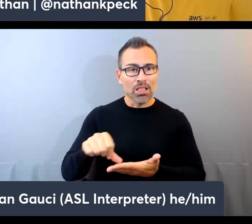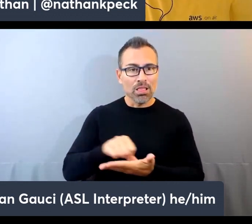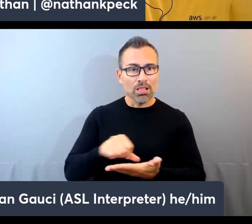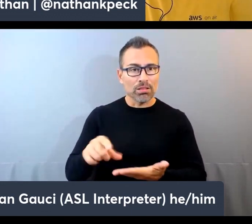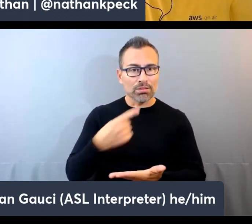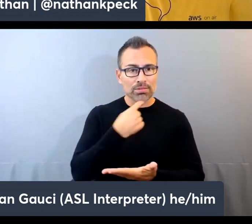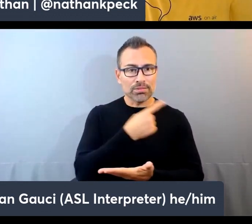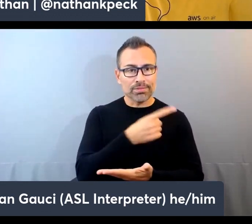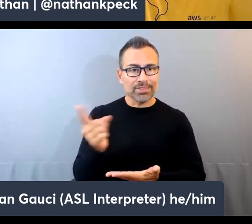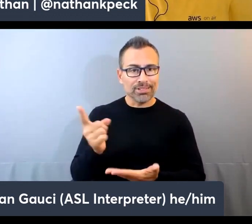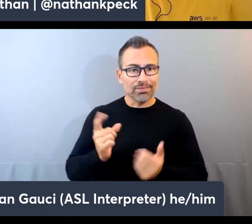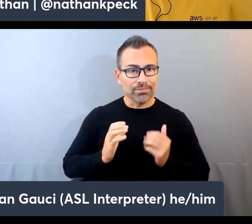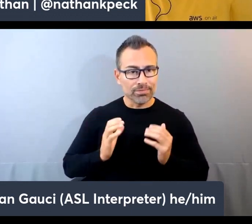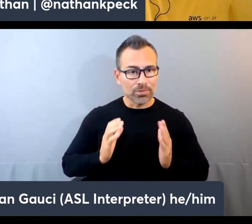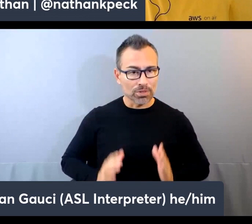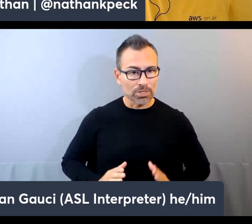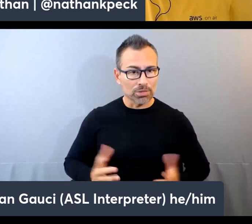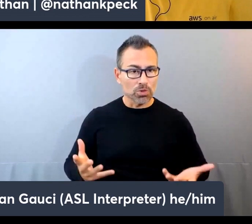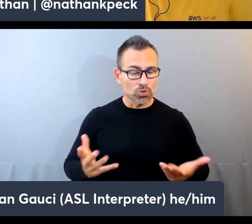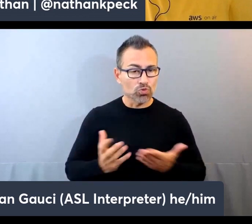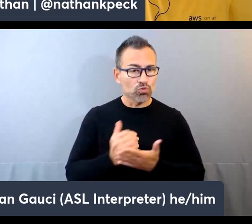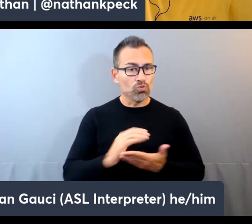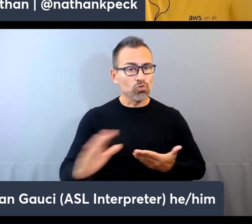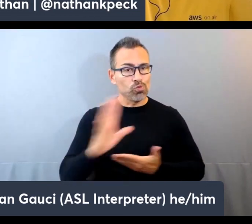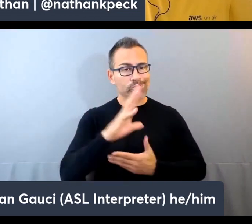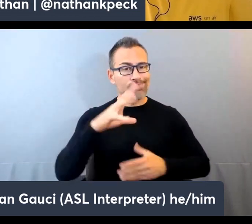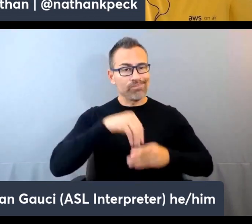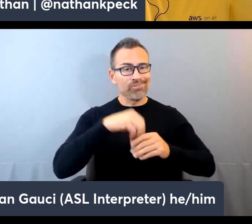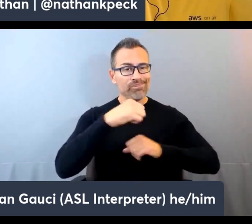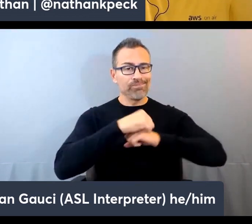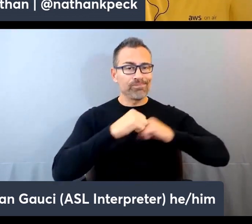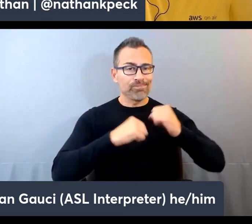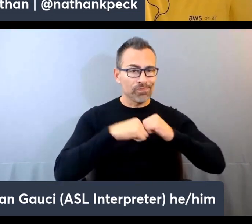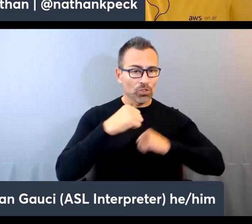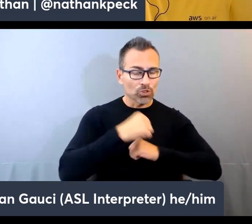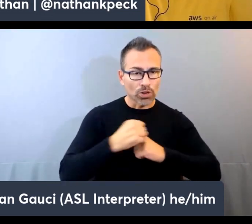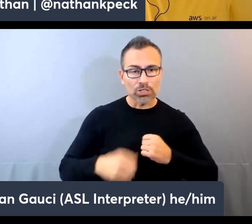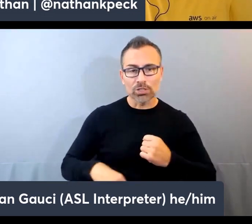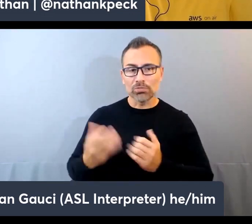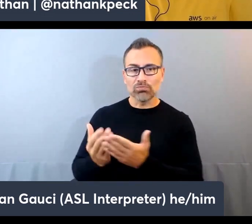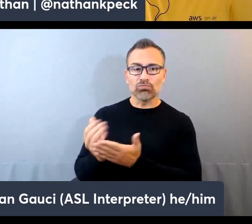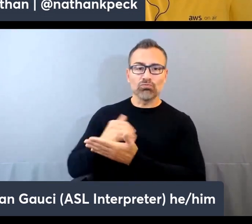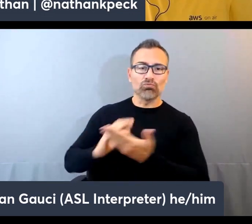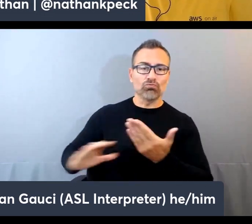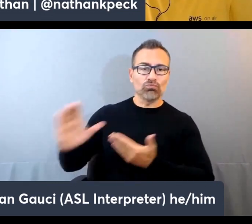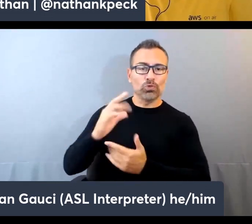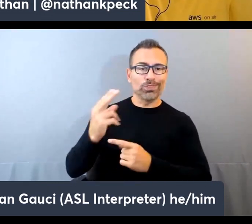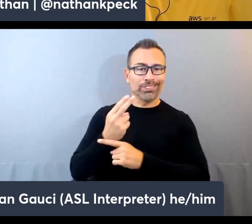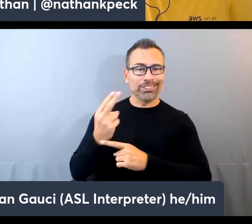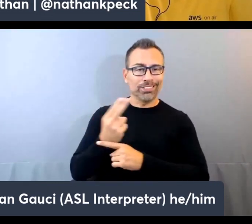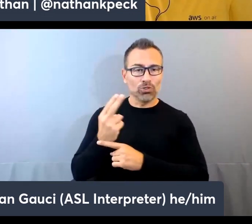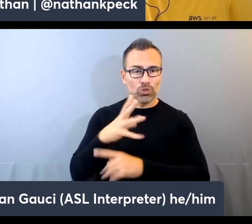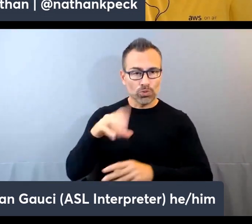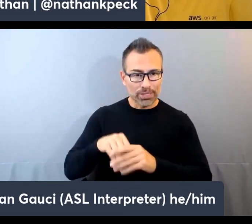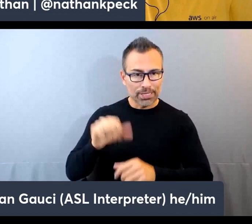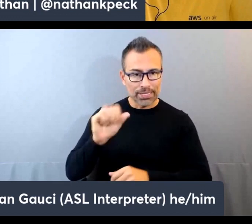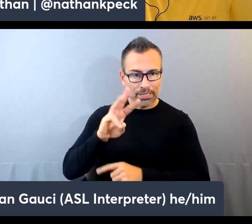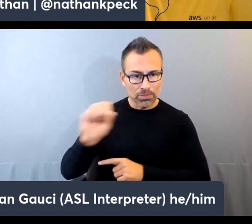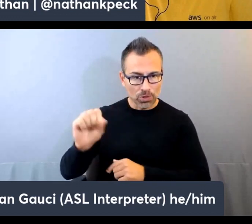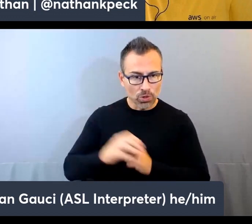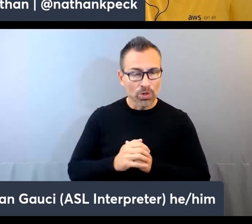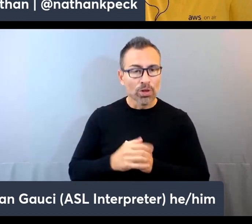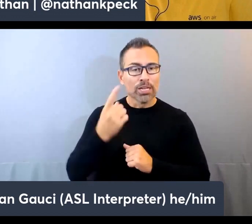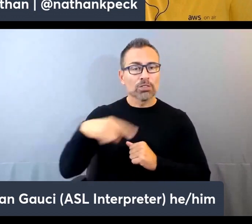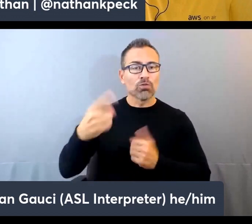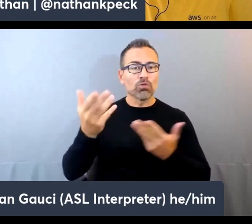customers, review their infrastructure, review the customer's usage on AWS, the usage of different services,